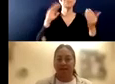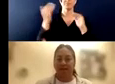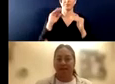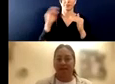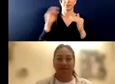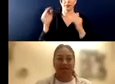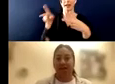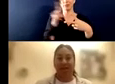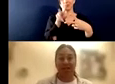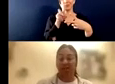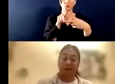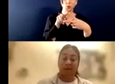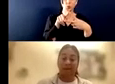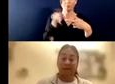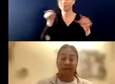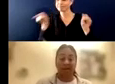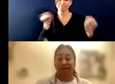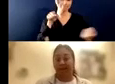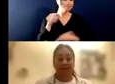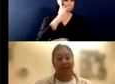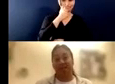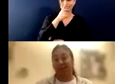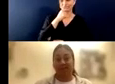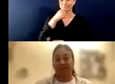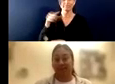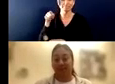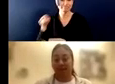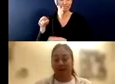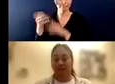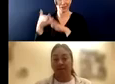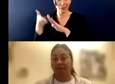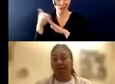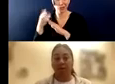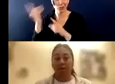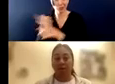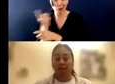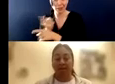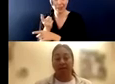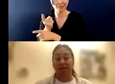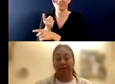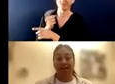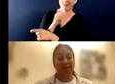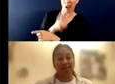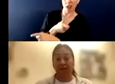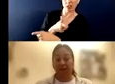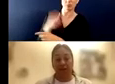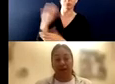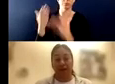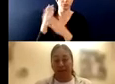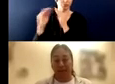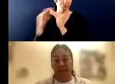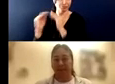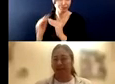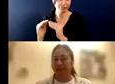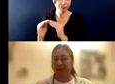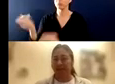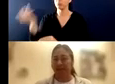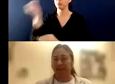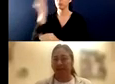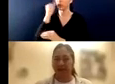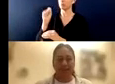the hearing aid is not functioning properly, in which case it needs to be repaired, or if the hearing aid is functioning properly,